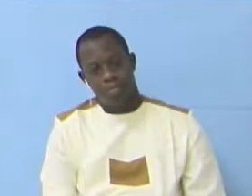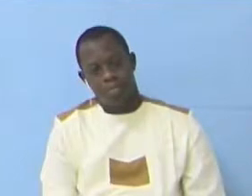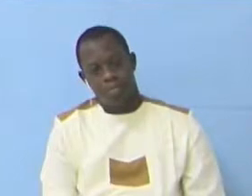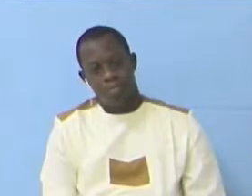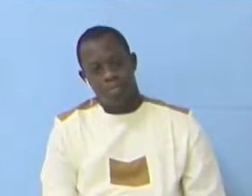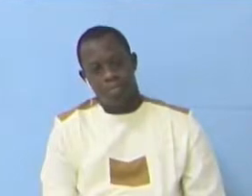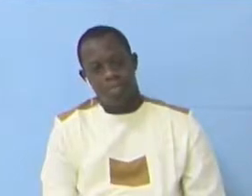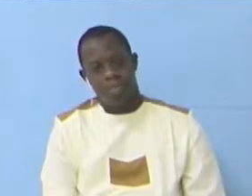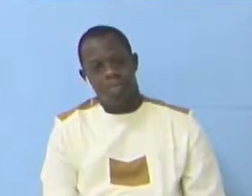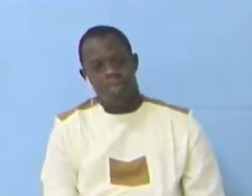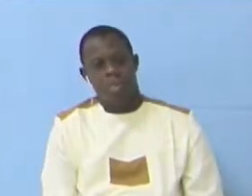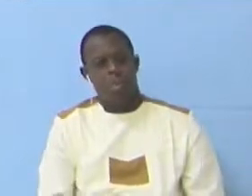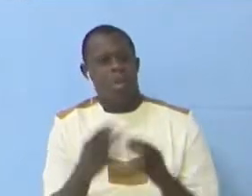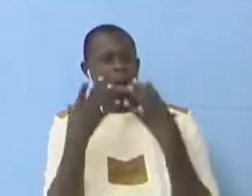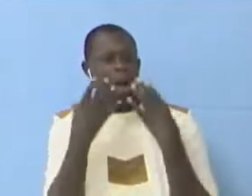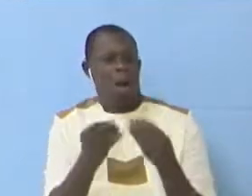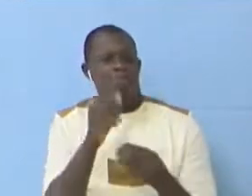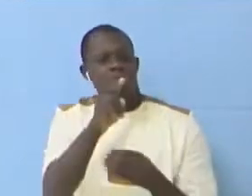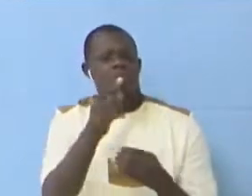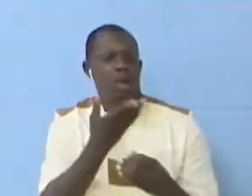This was. How did you get the list?